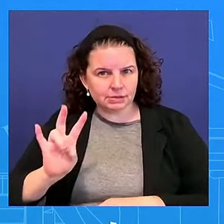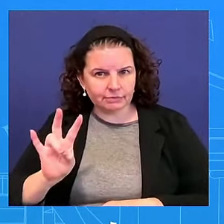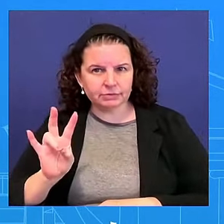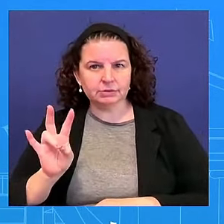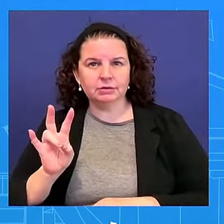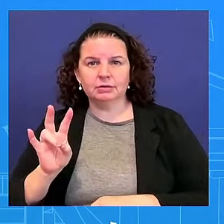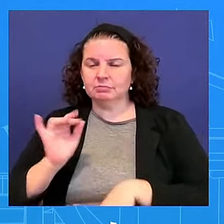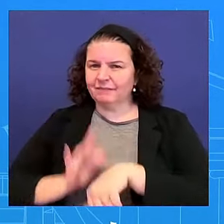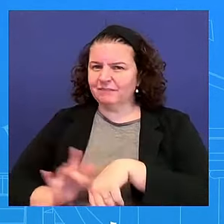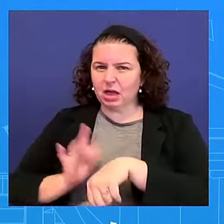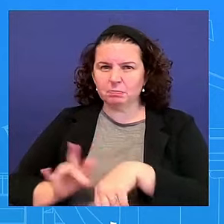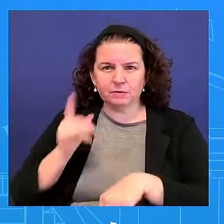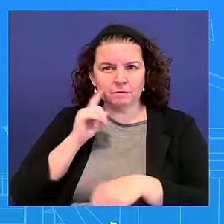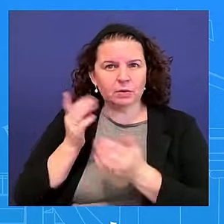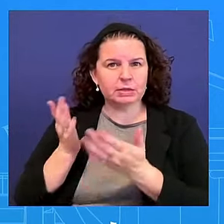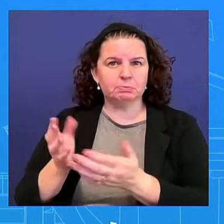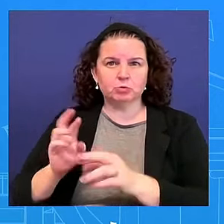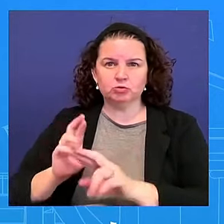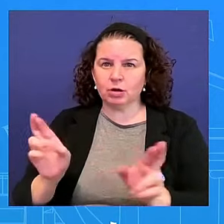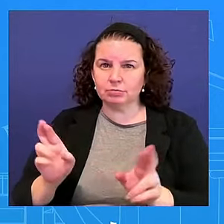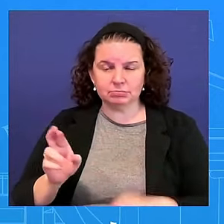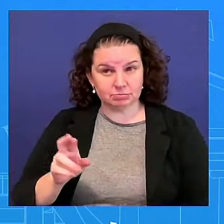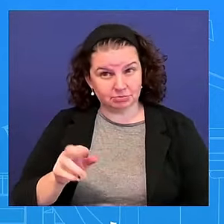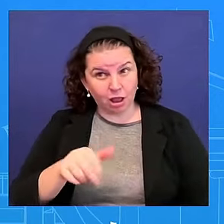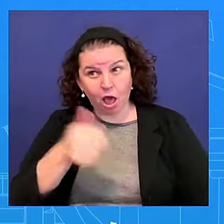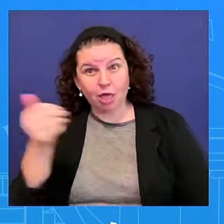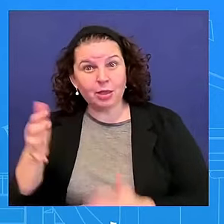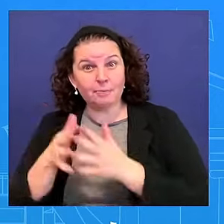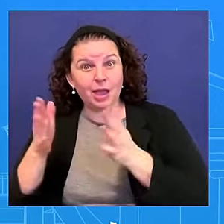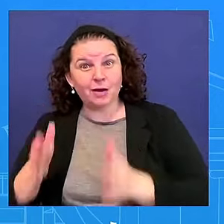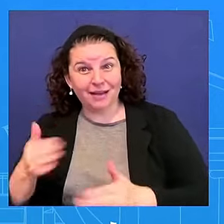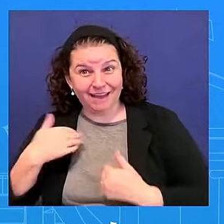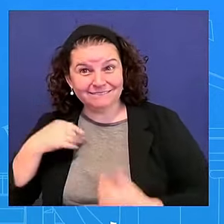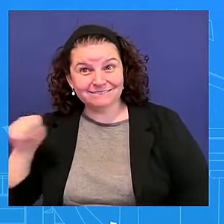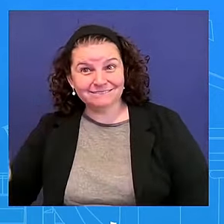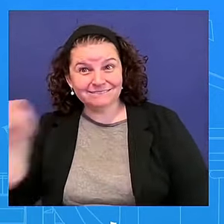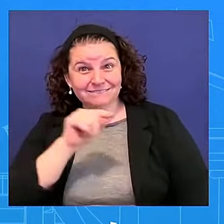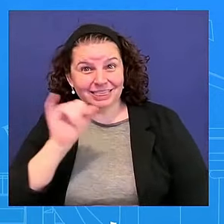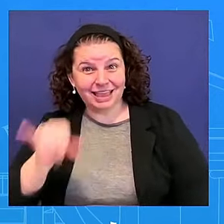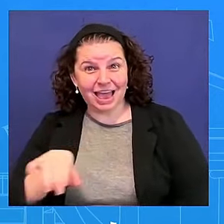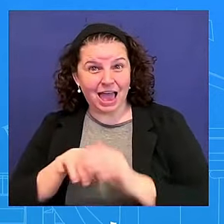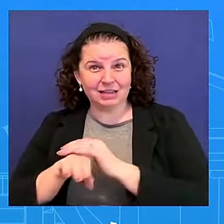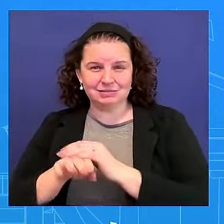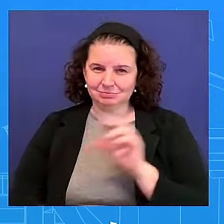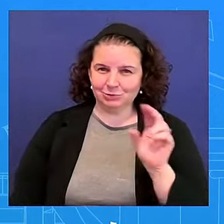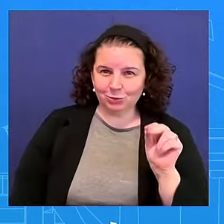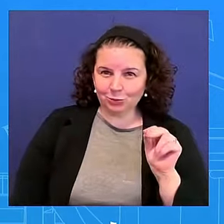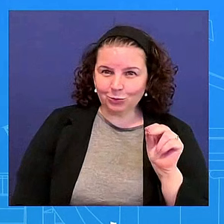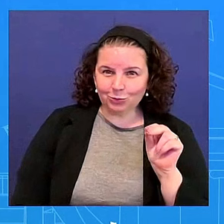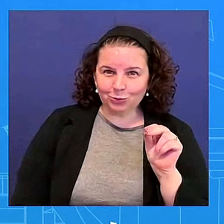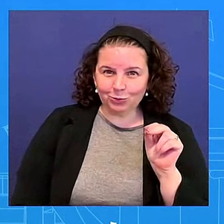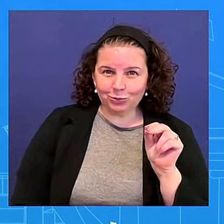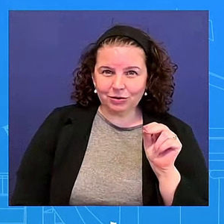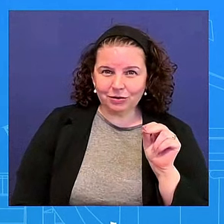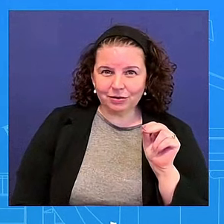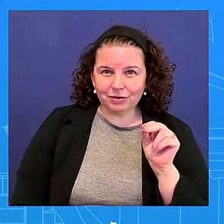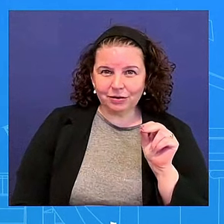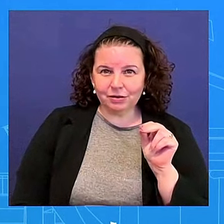right? That is not the norm, that is uncommon. Just down on the other side of the colonnade is where the medical unit